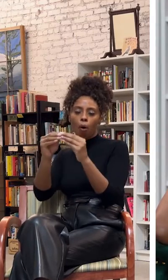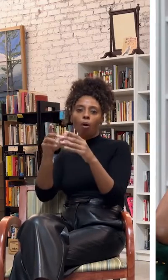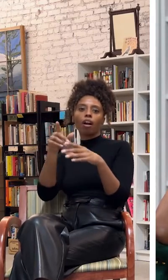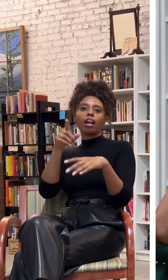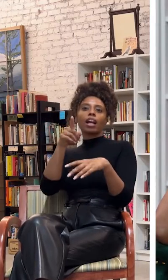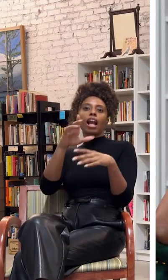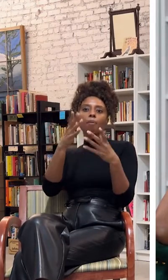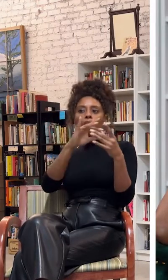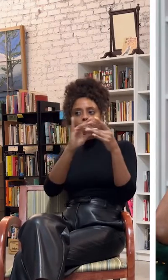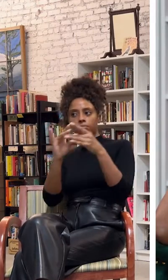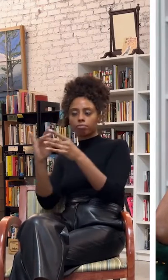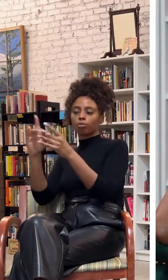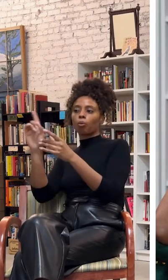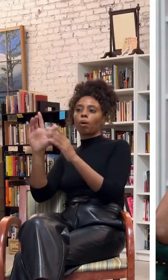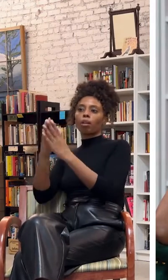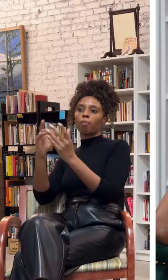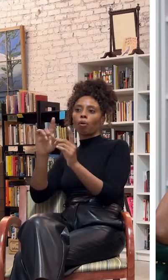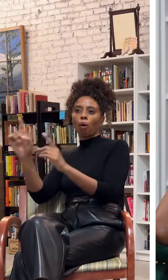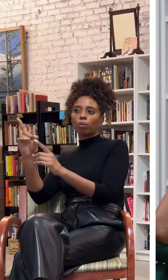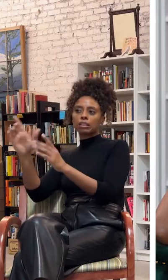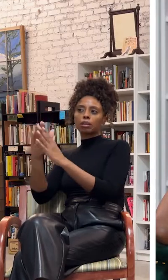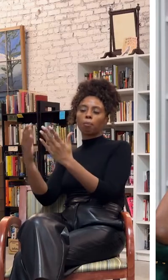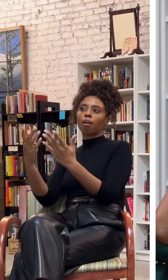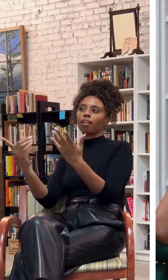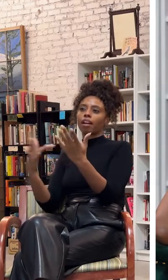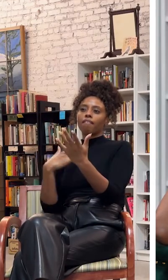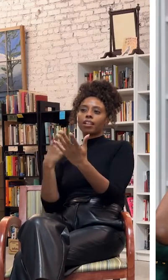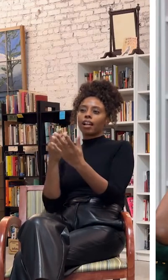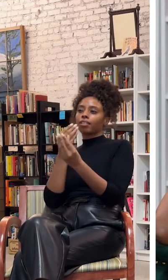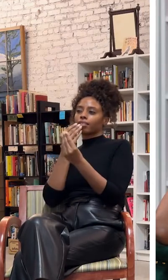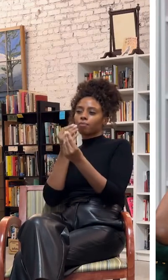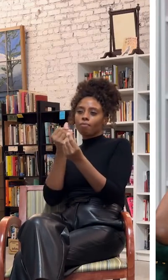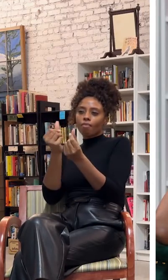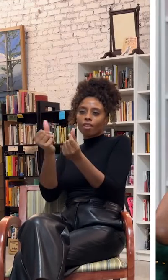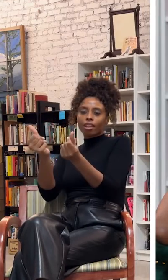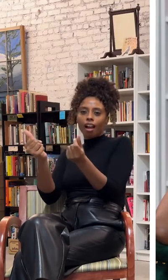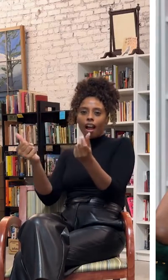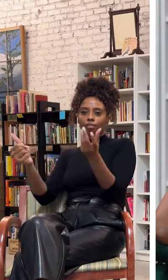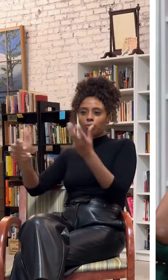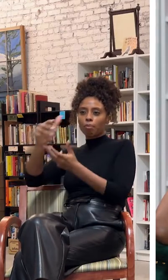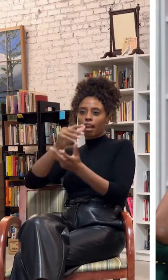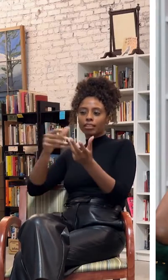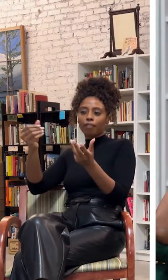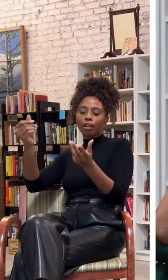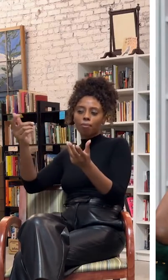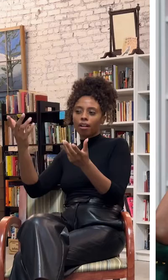book goes, right? This book is also so much, it feels like this delicious smorgasbord of a little bit